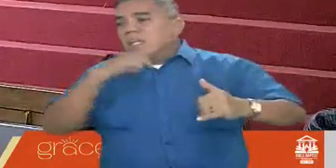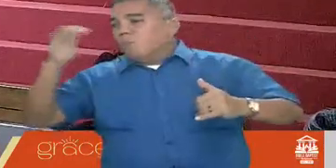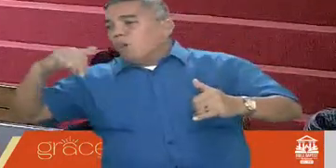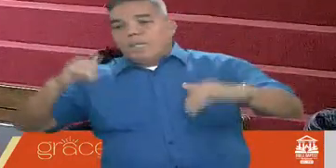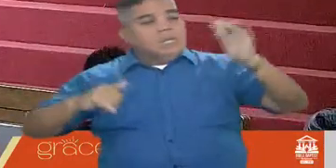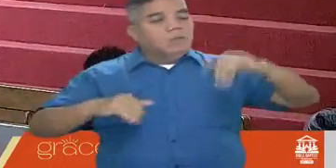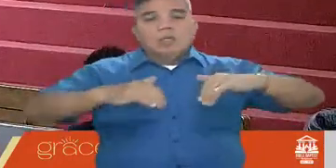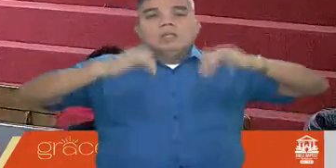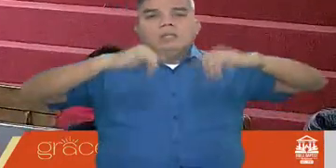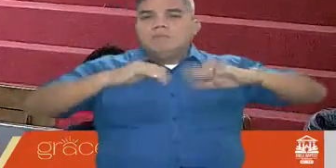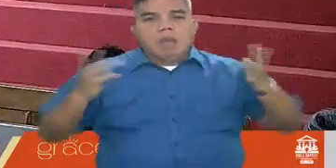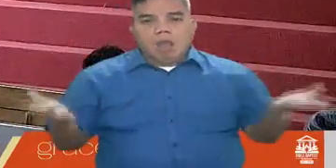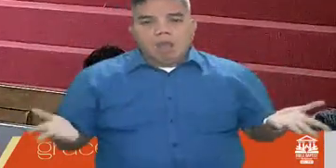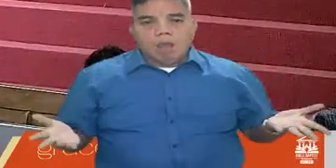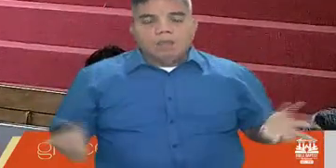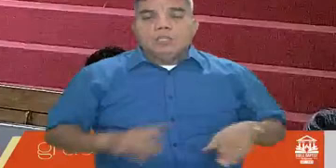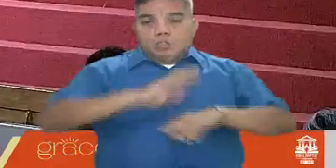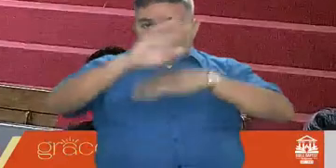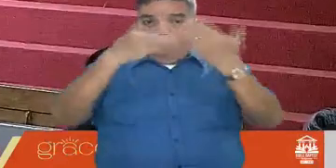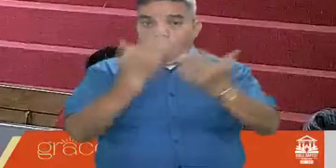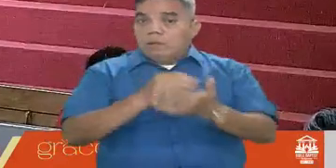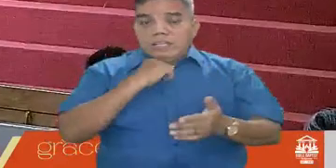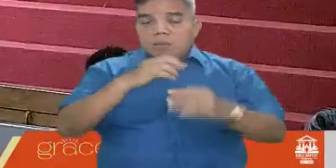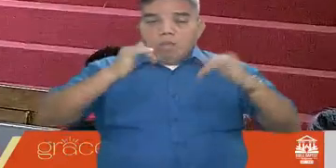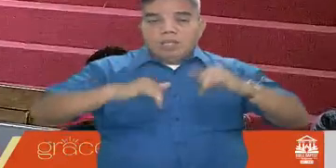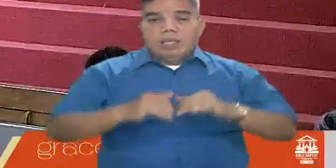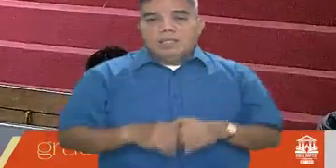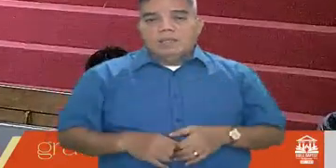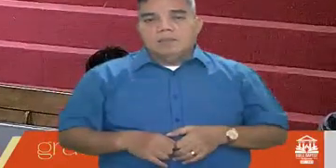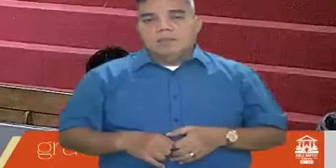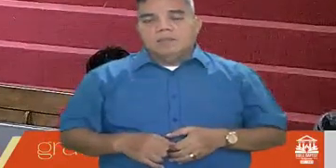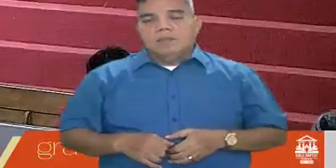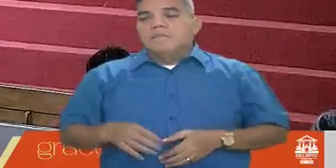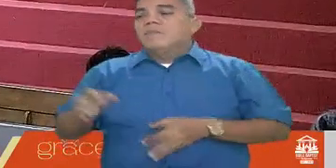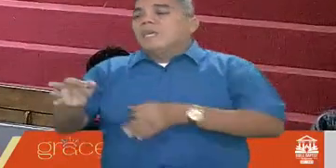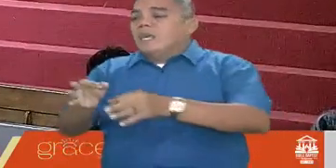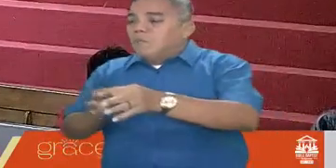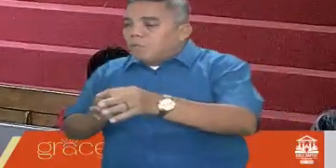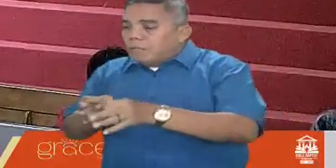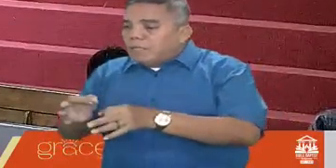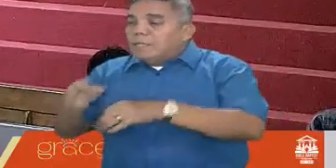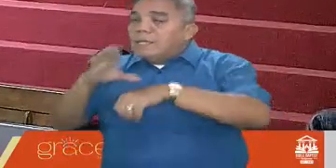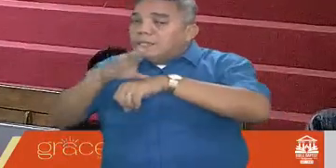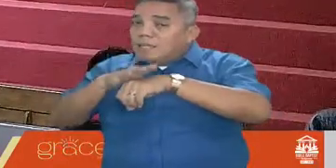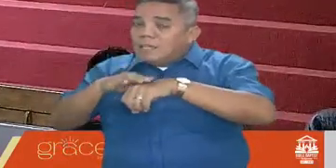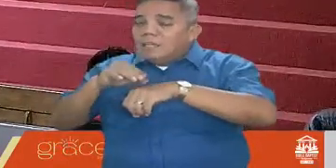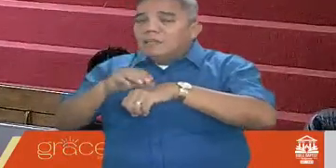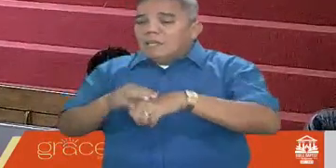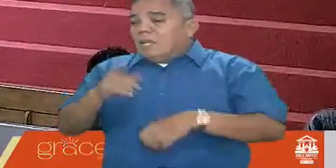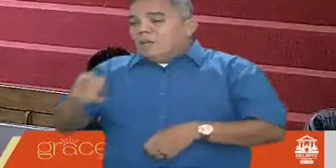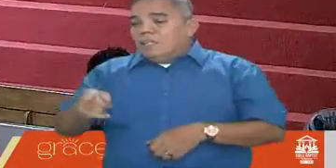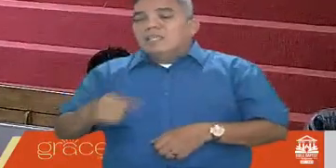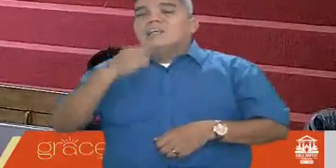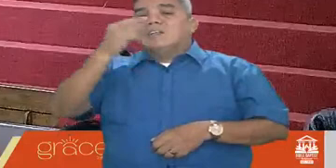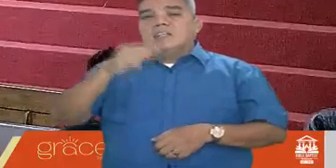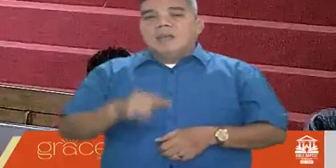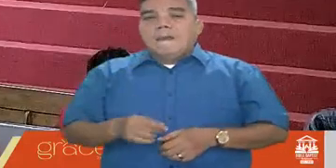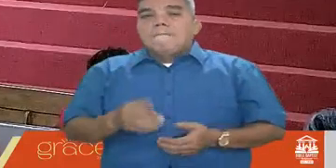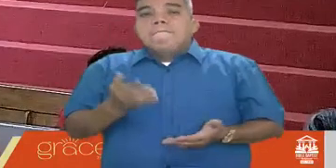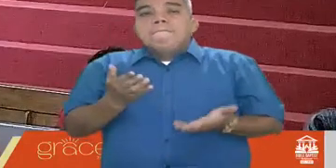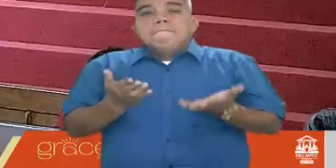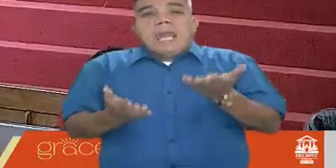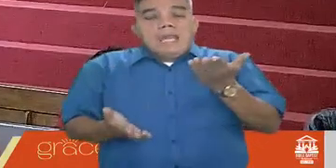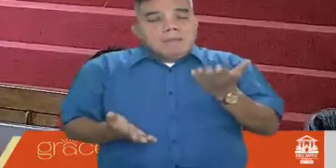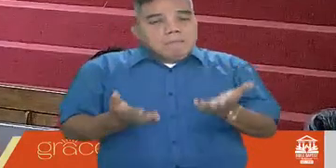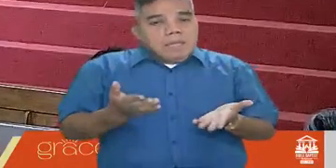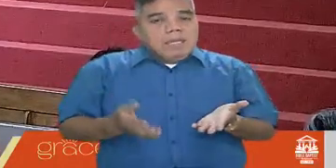agree. So, dili siya mo agree, nga imo i-explain og hinahinay, and then na siya isulti,